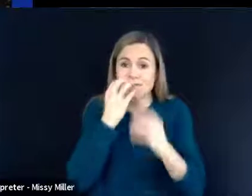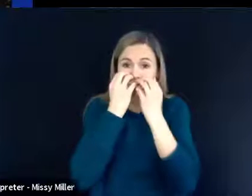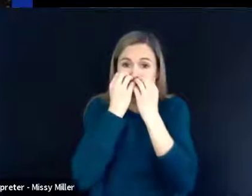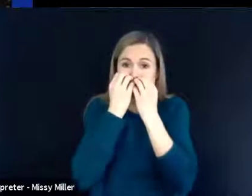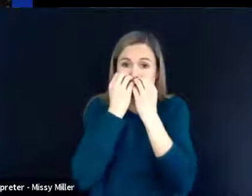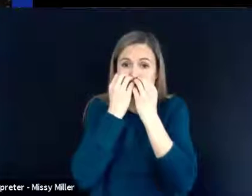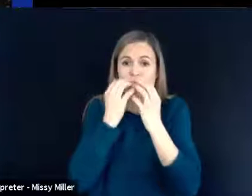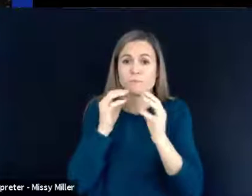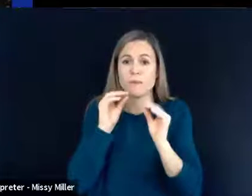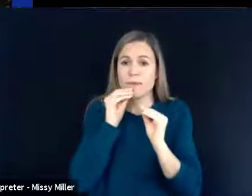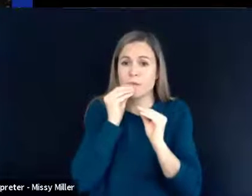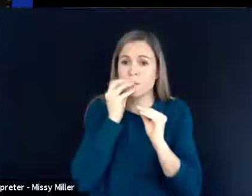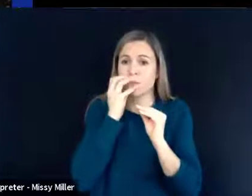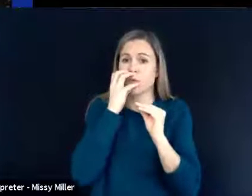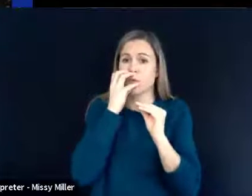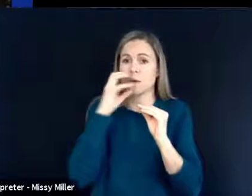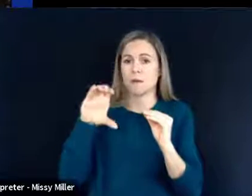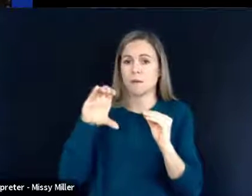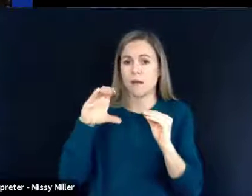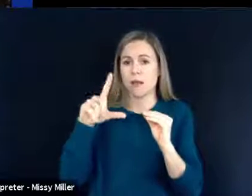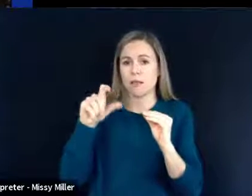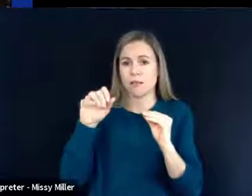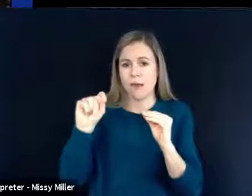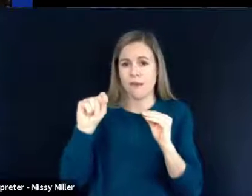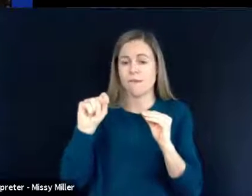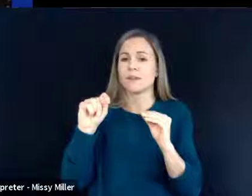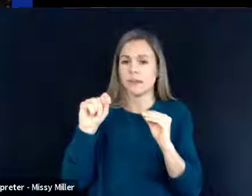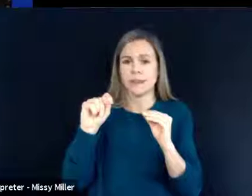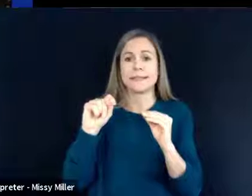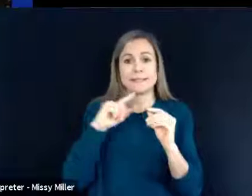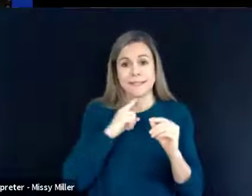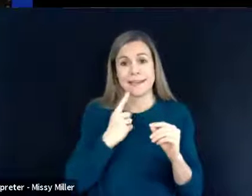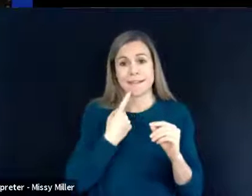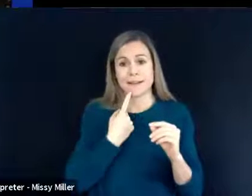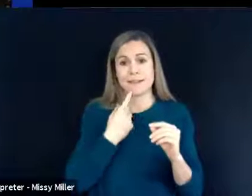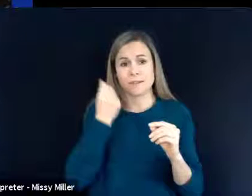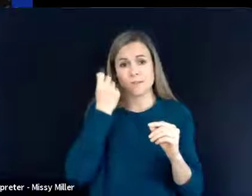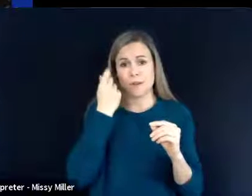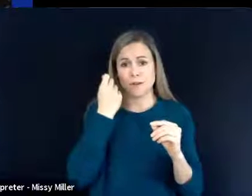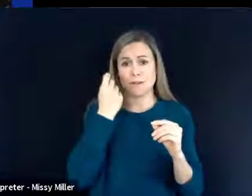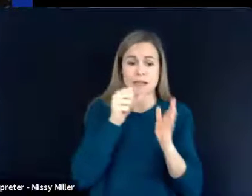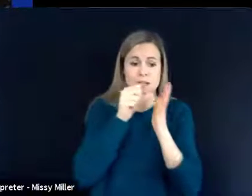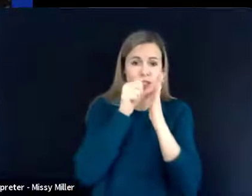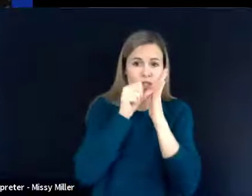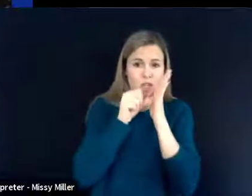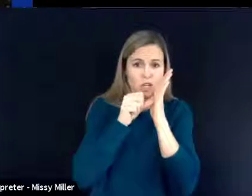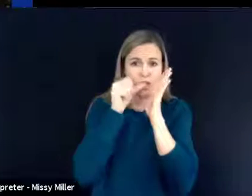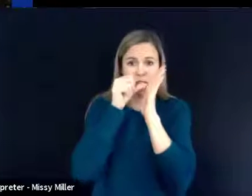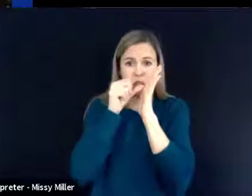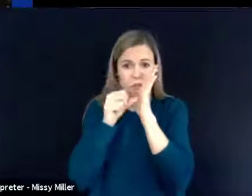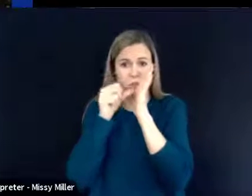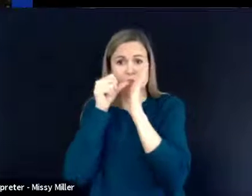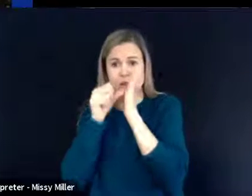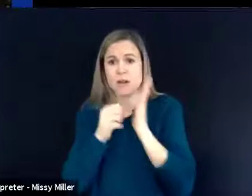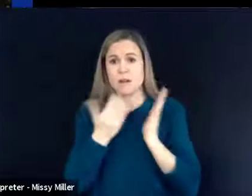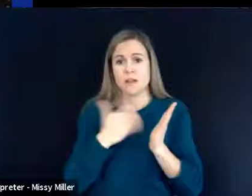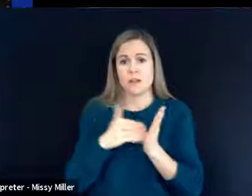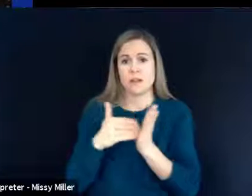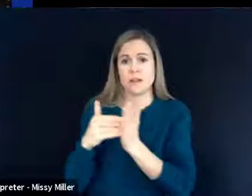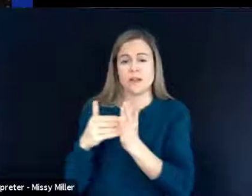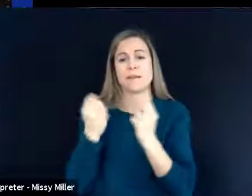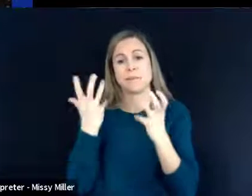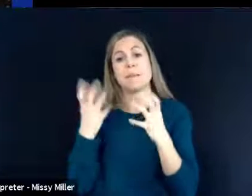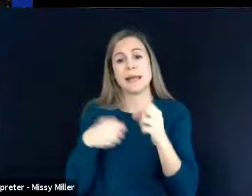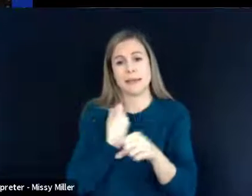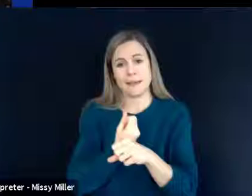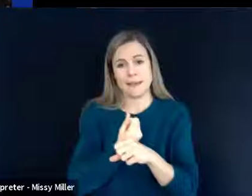be, and that it really does require a series of surgeries over multiple years. Again, that's a comment Megan's made. We're